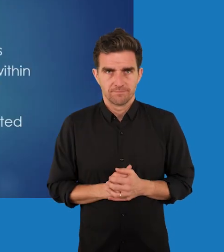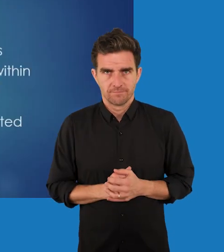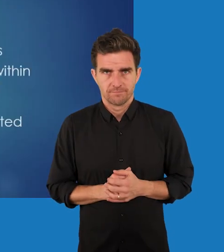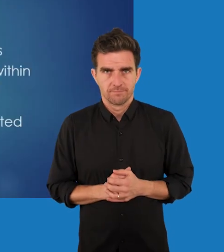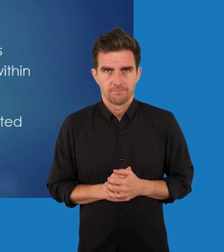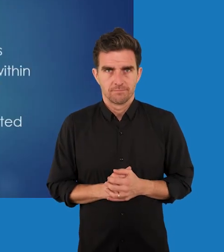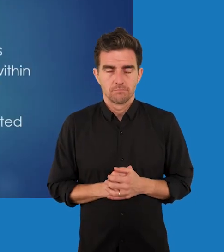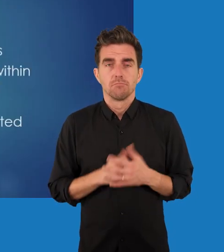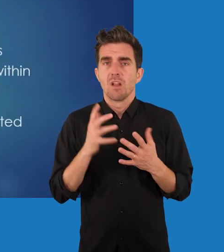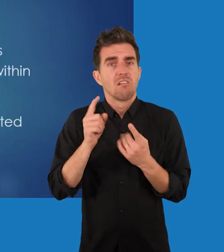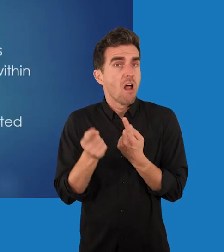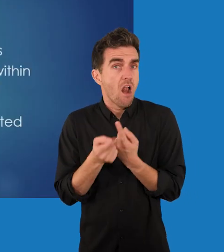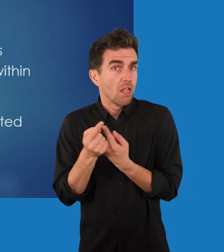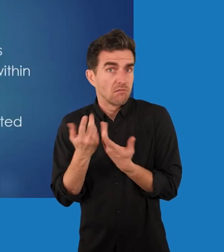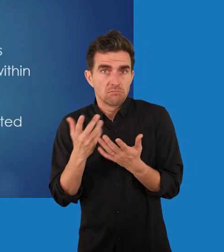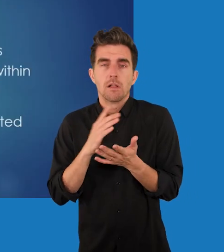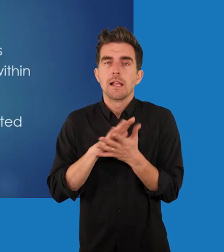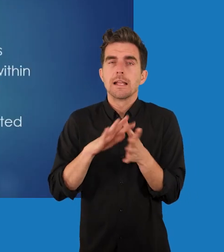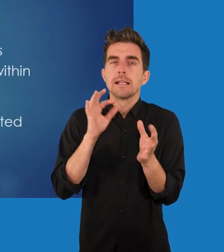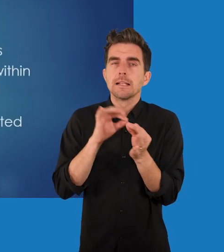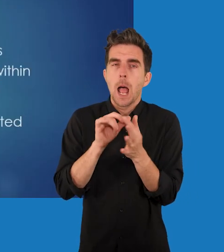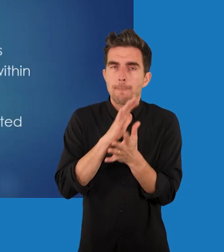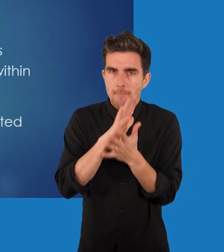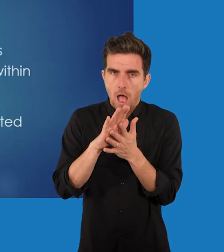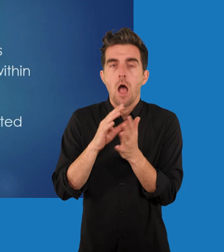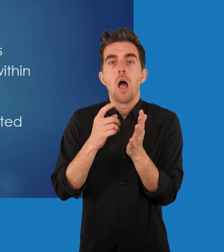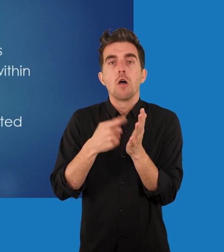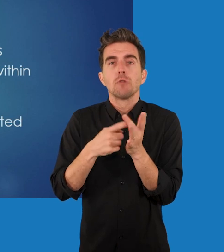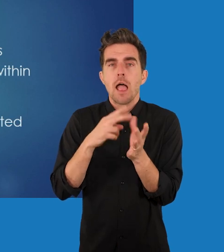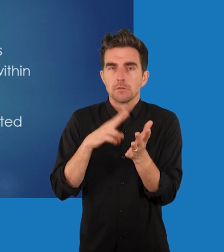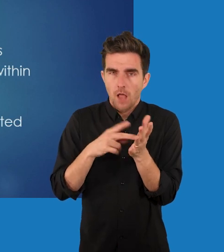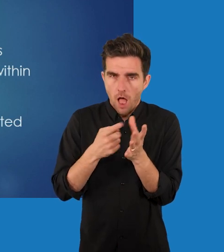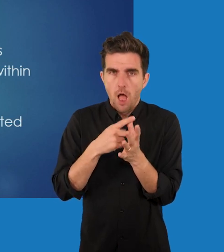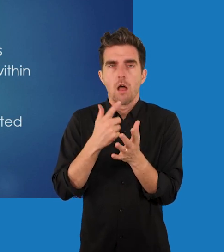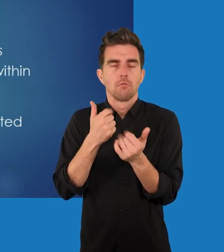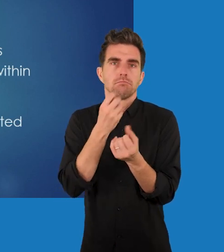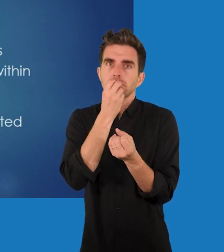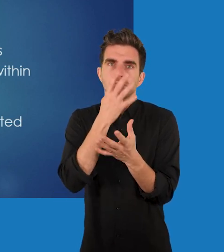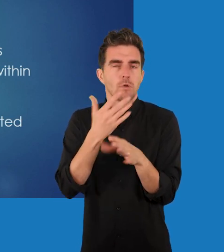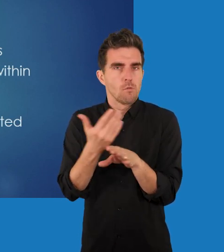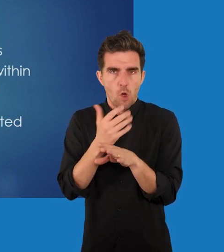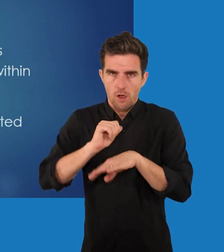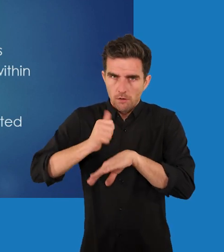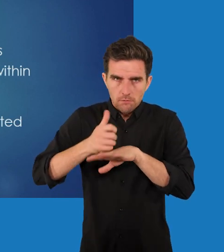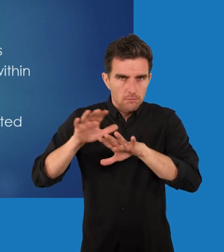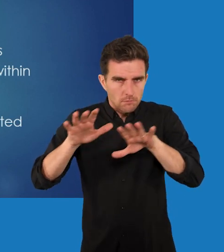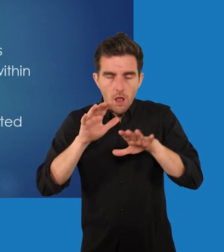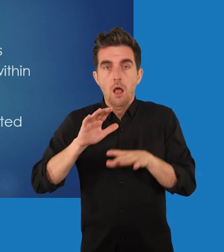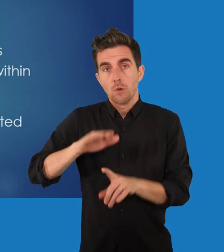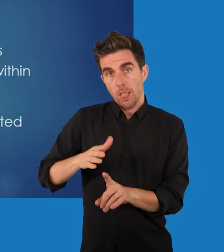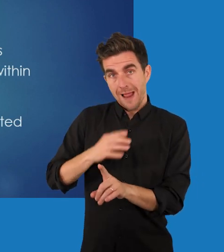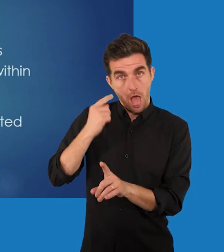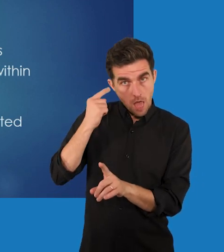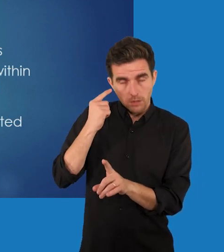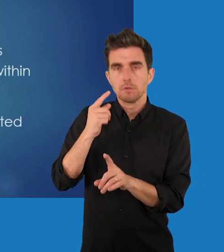fantastic. What else have we done? Well, Habiba and Rihanna have been amazing ambassadors. Similar schemes have been set up in